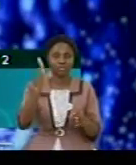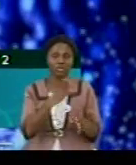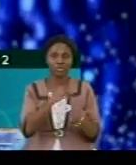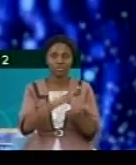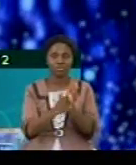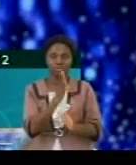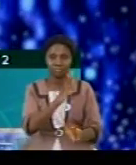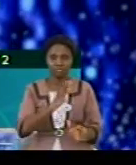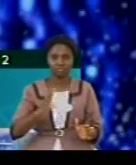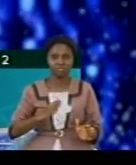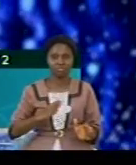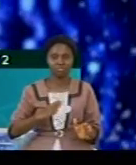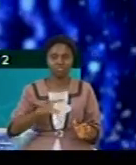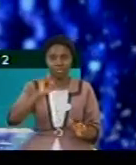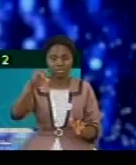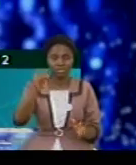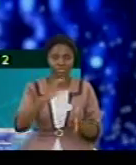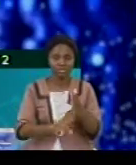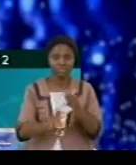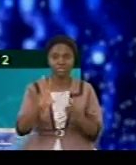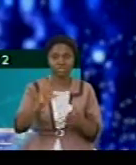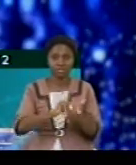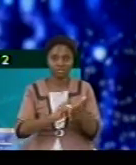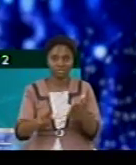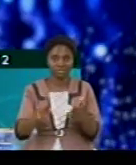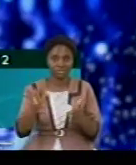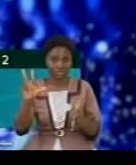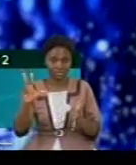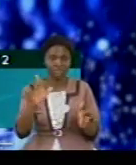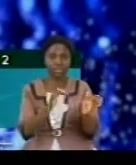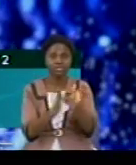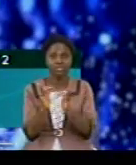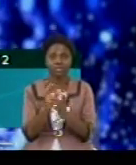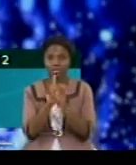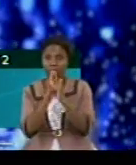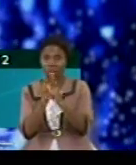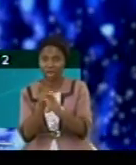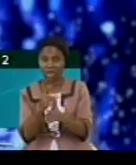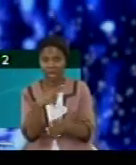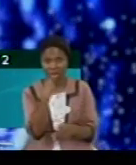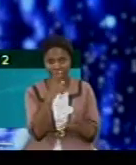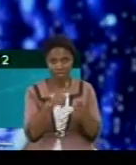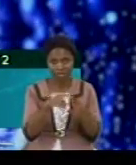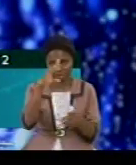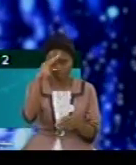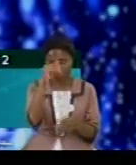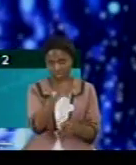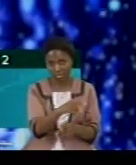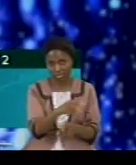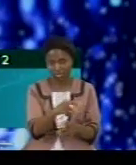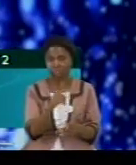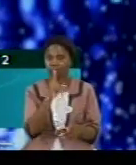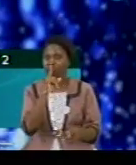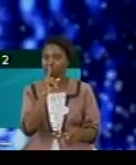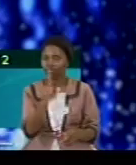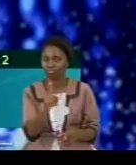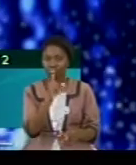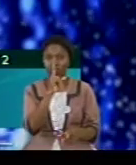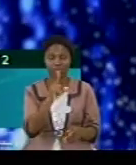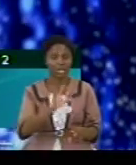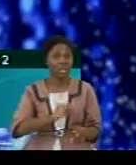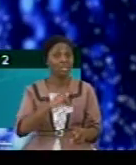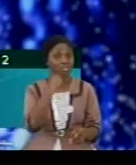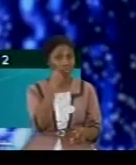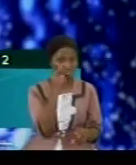3. Jesus answered and said unto him, verily, verily, I say unto